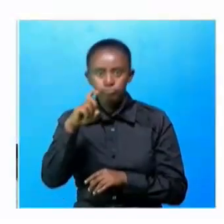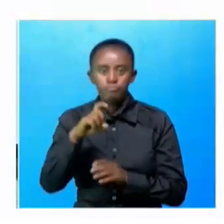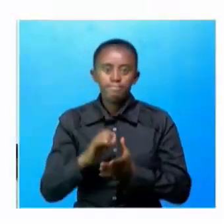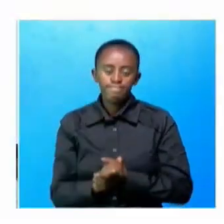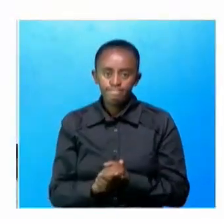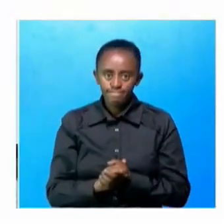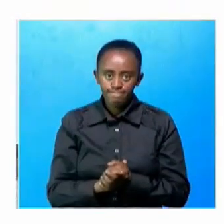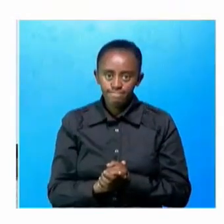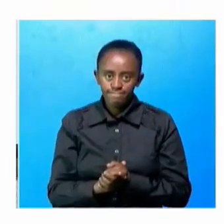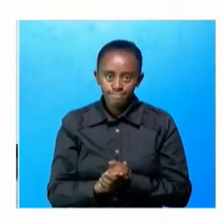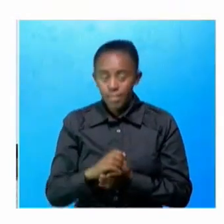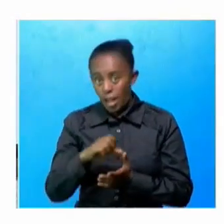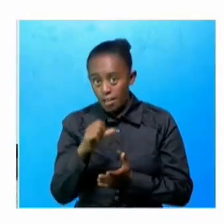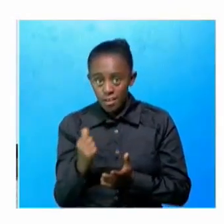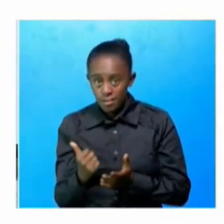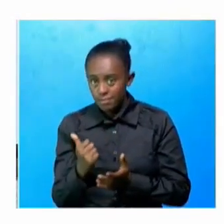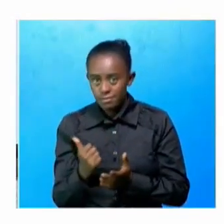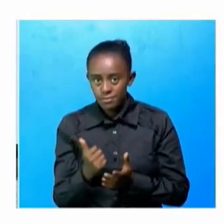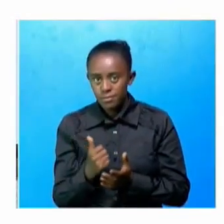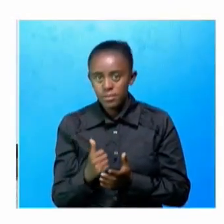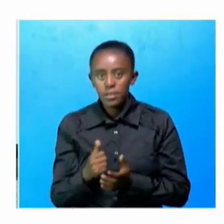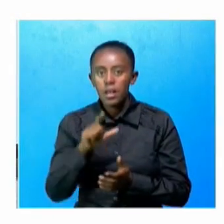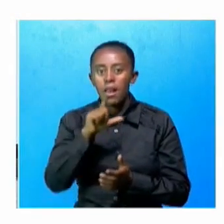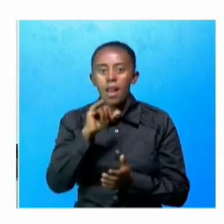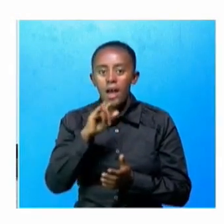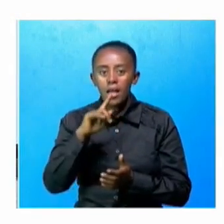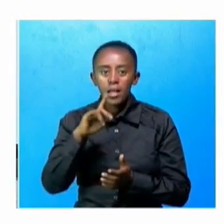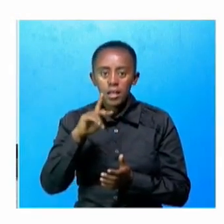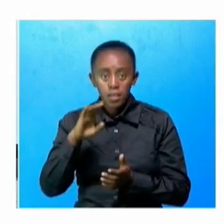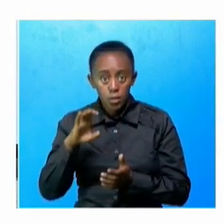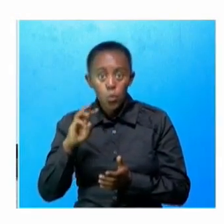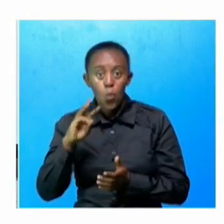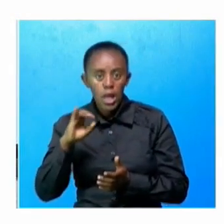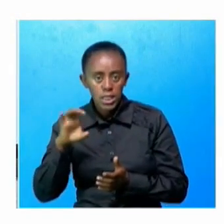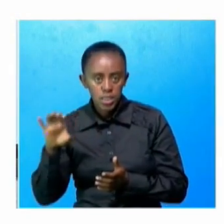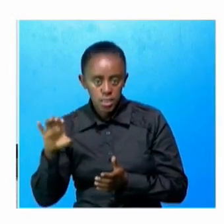The other one that is likewise,